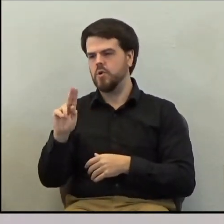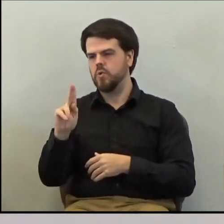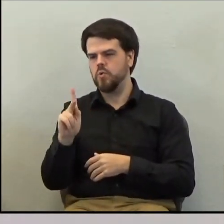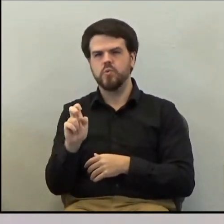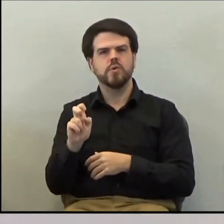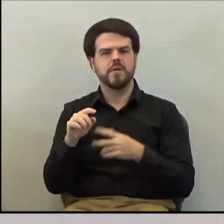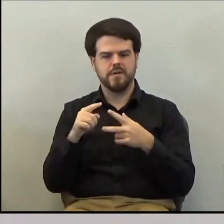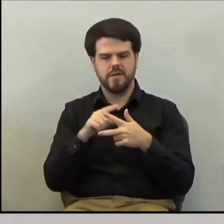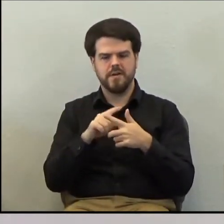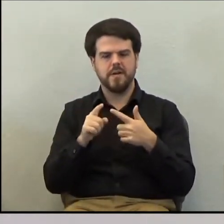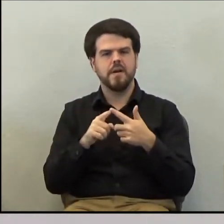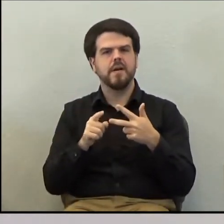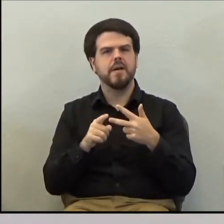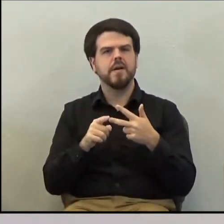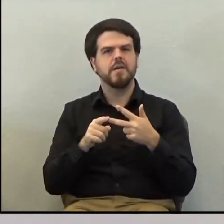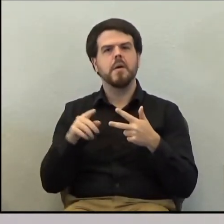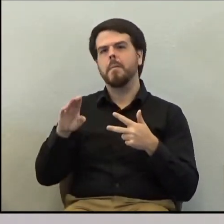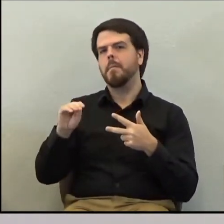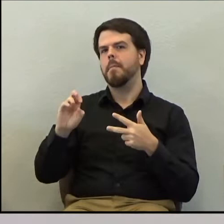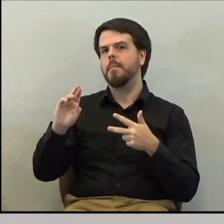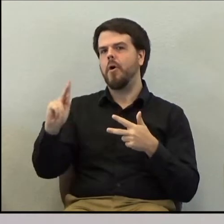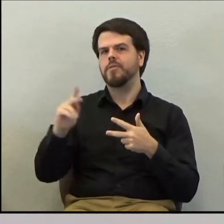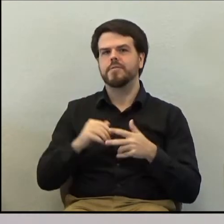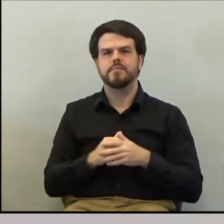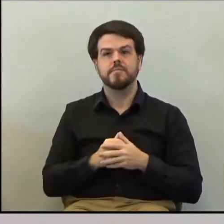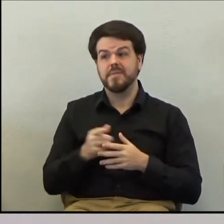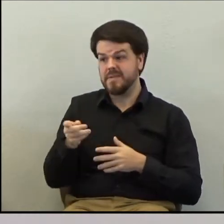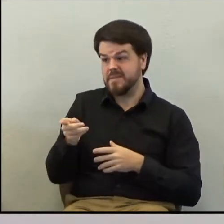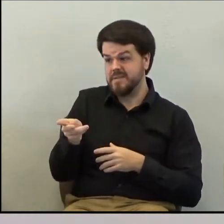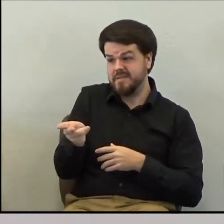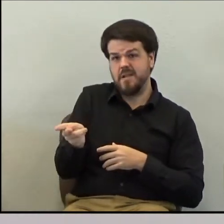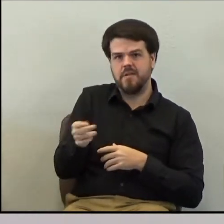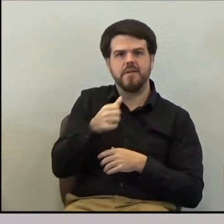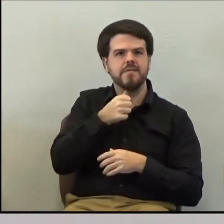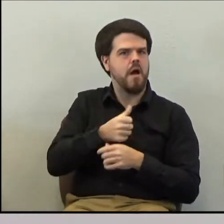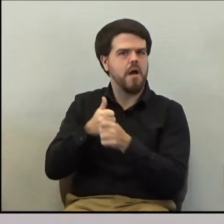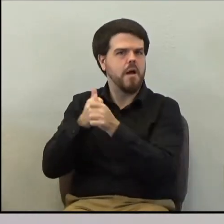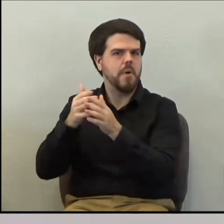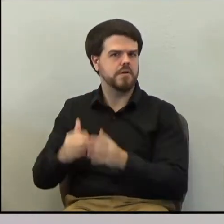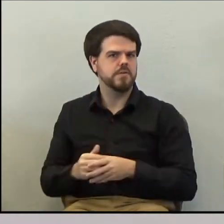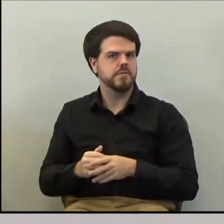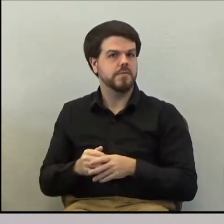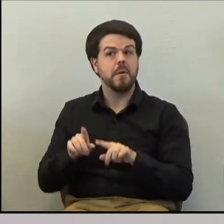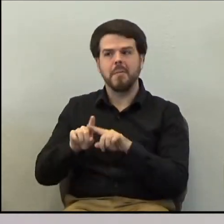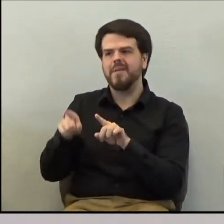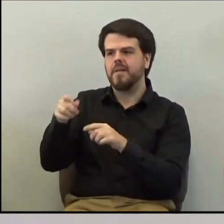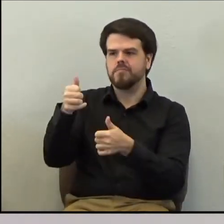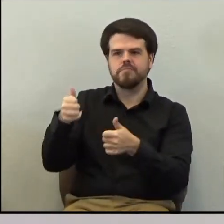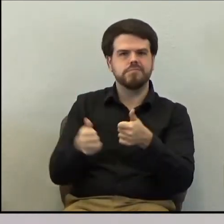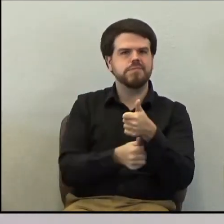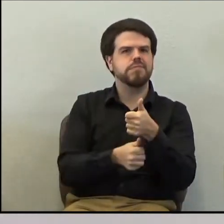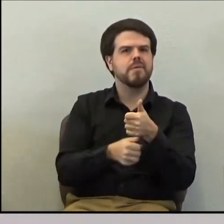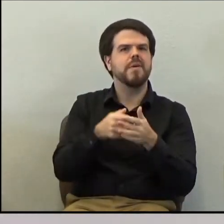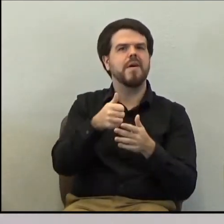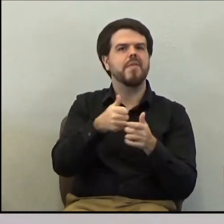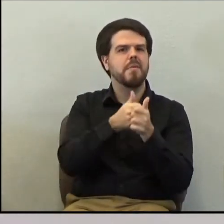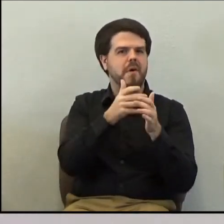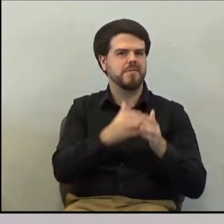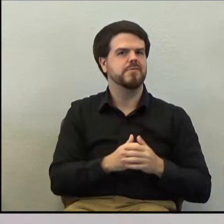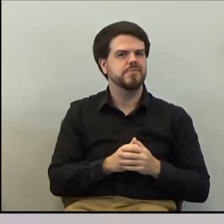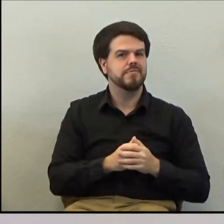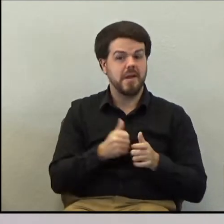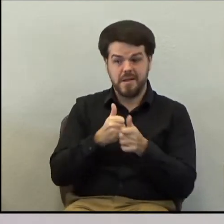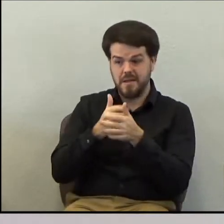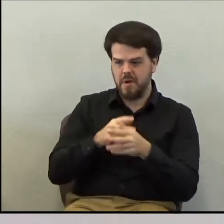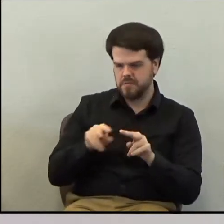Luke and Mark. They were not apostles, but they were associated with the apostles, and the apostles approved them to write